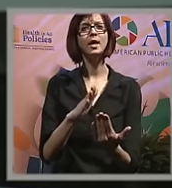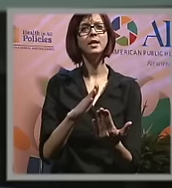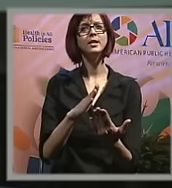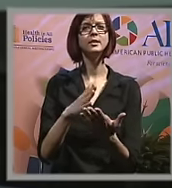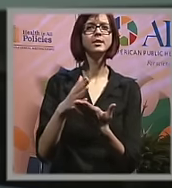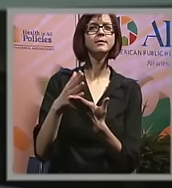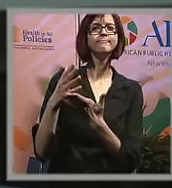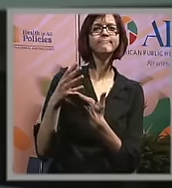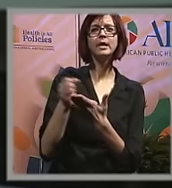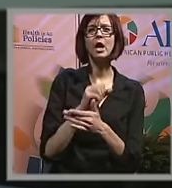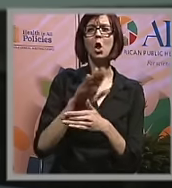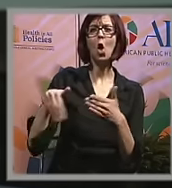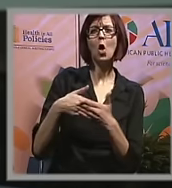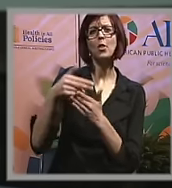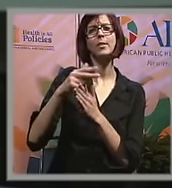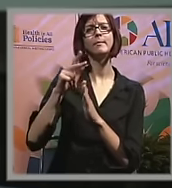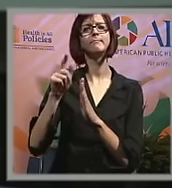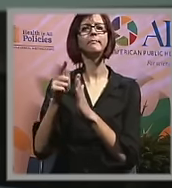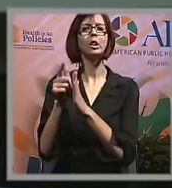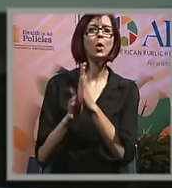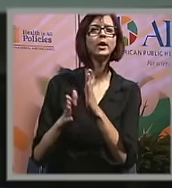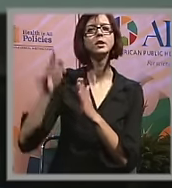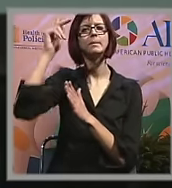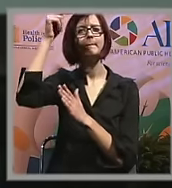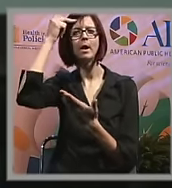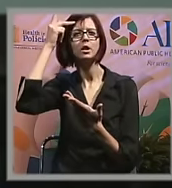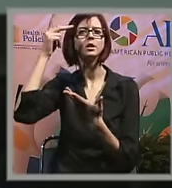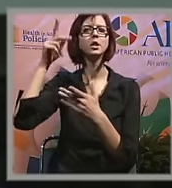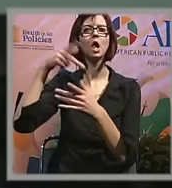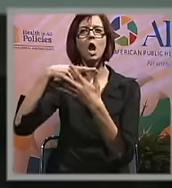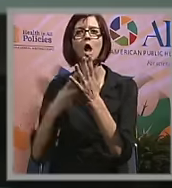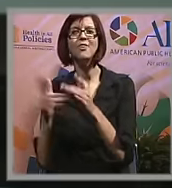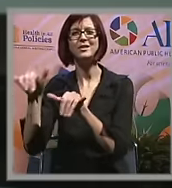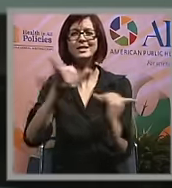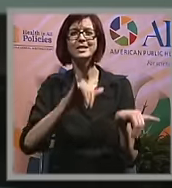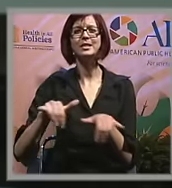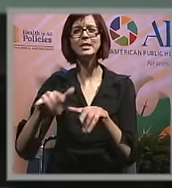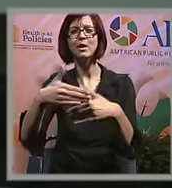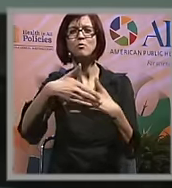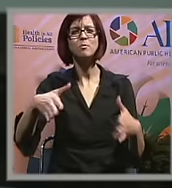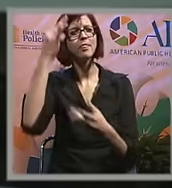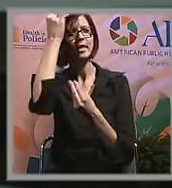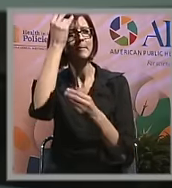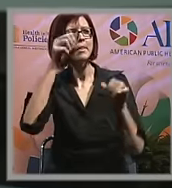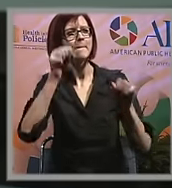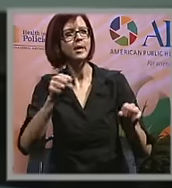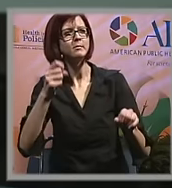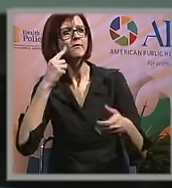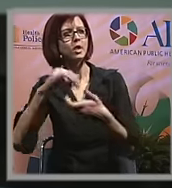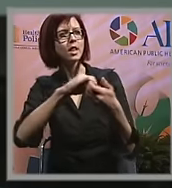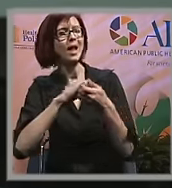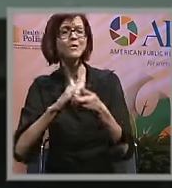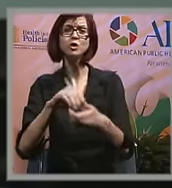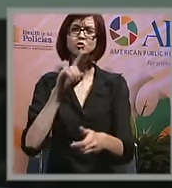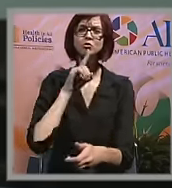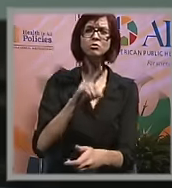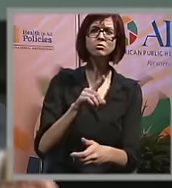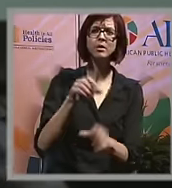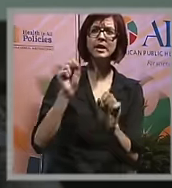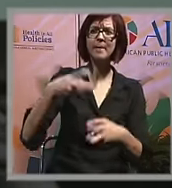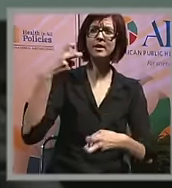those policymakers in the same room to think about the possibilities of collaboration. And it's true that it may be difficult, you